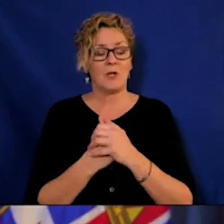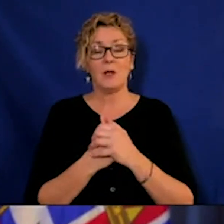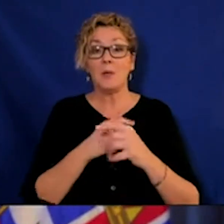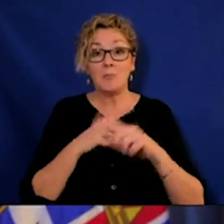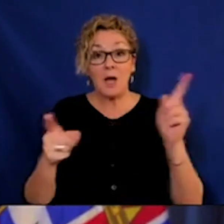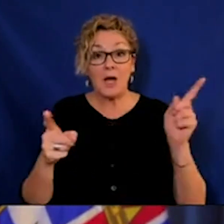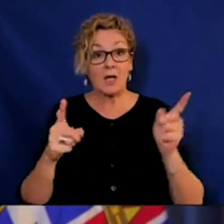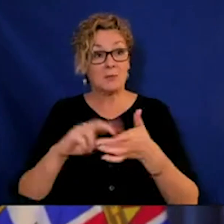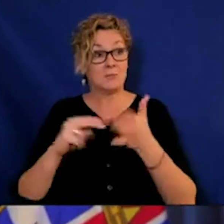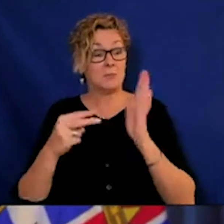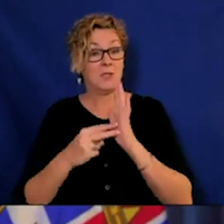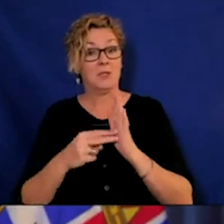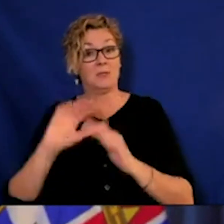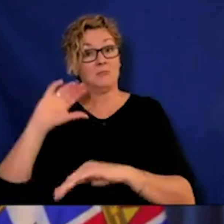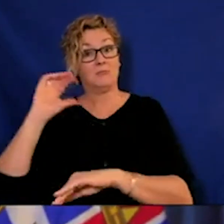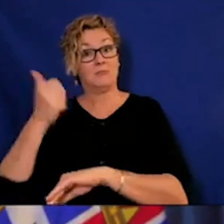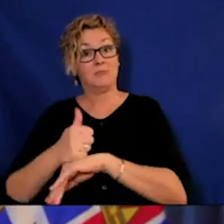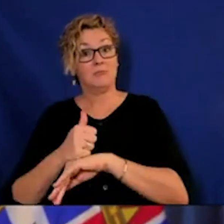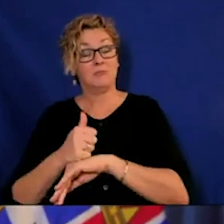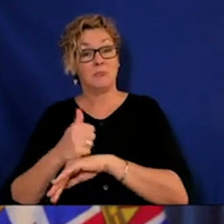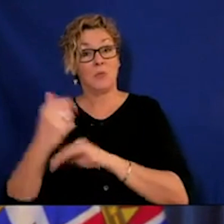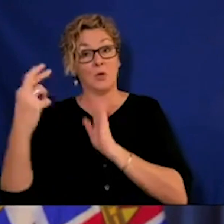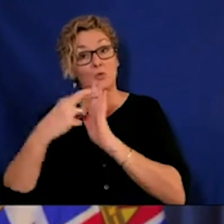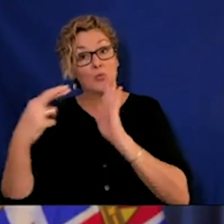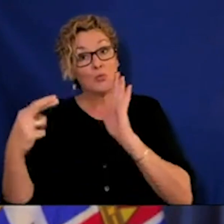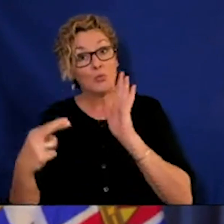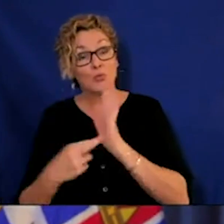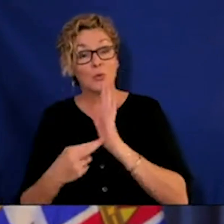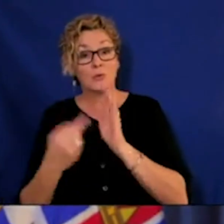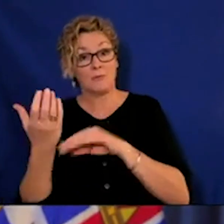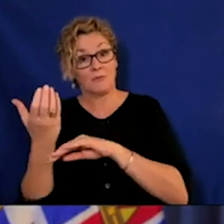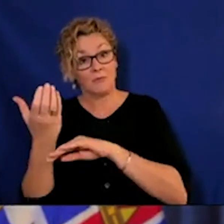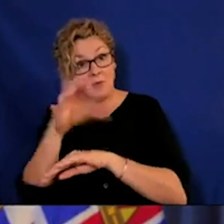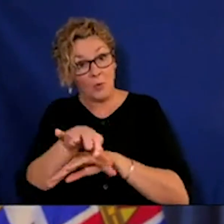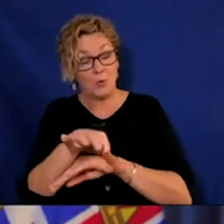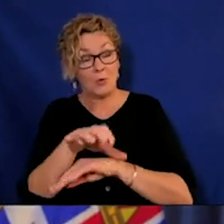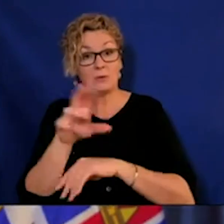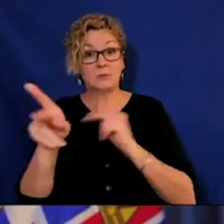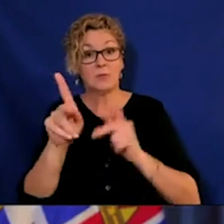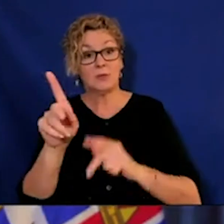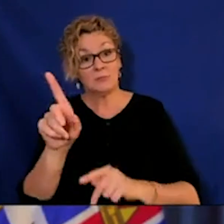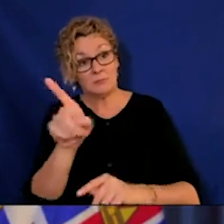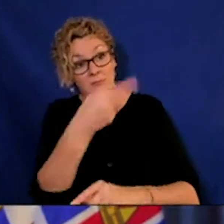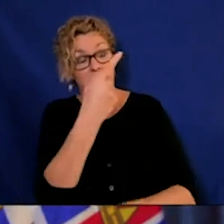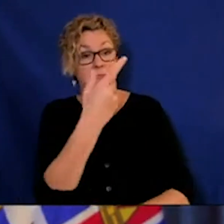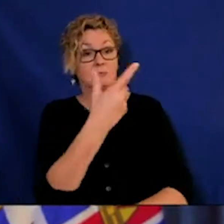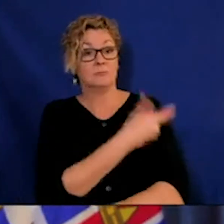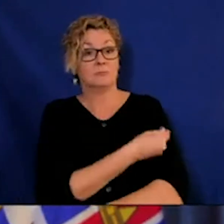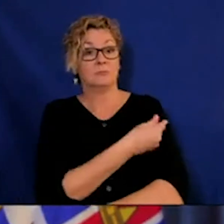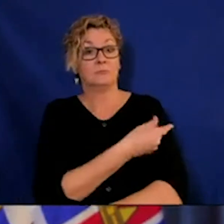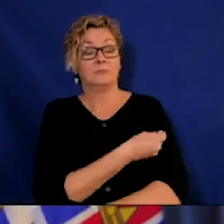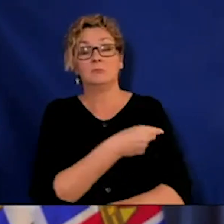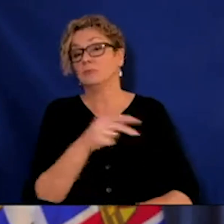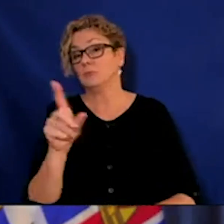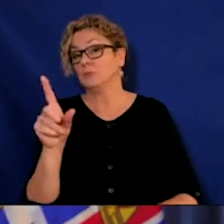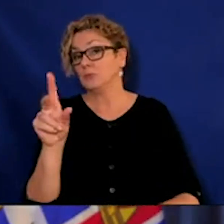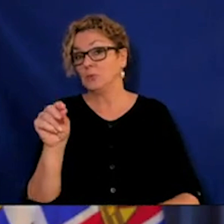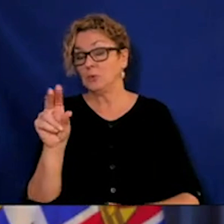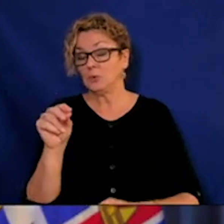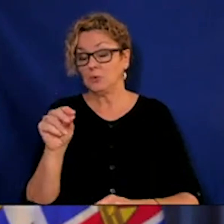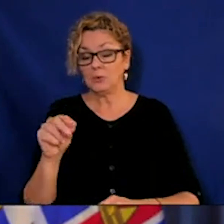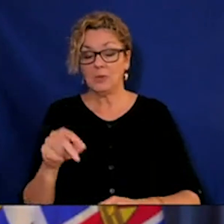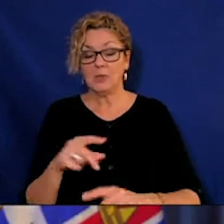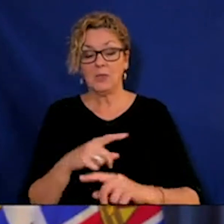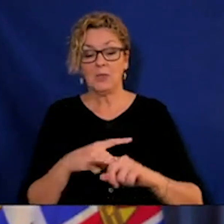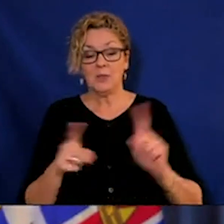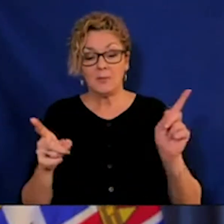kind of rules put into place. What you will see is for vaccines that I believe will be proven safe, you will see an effort to